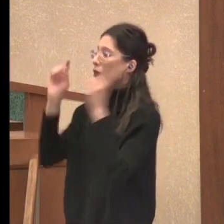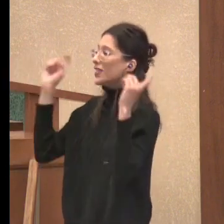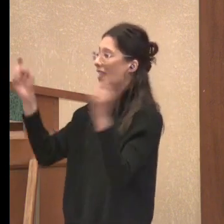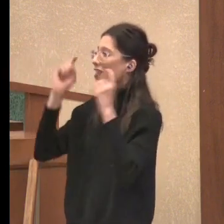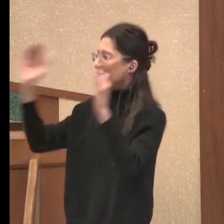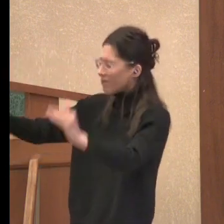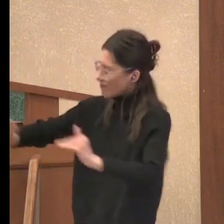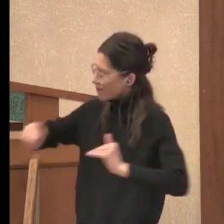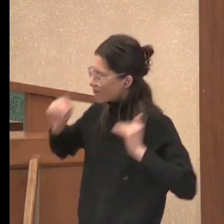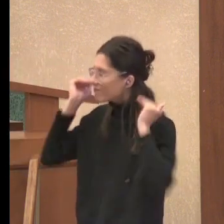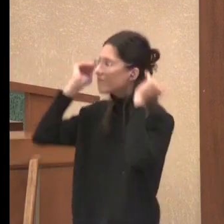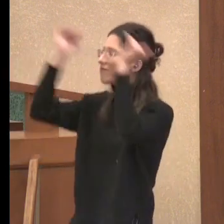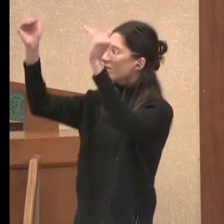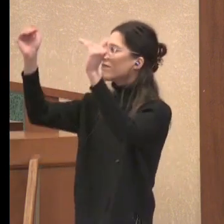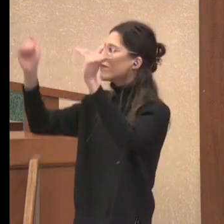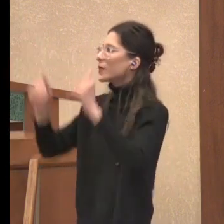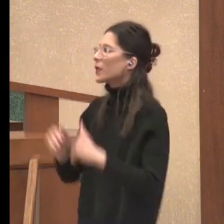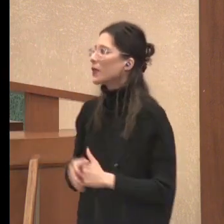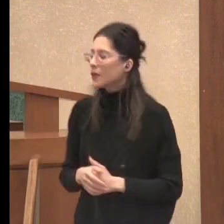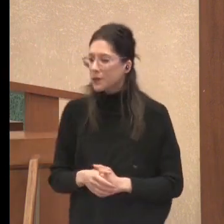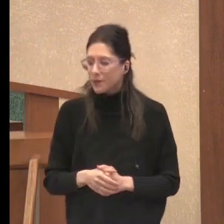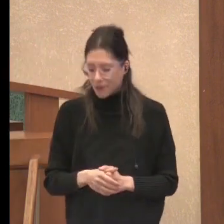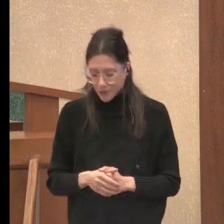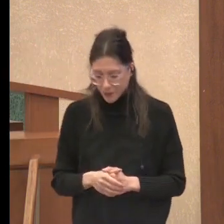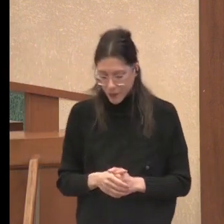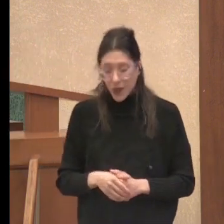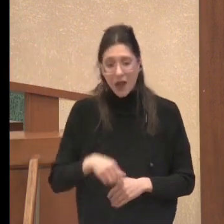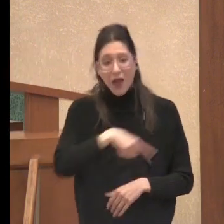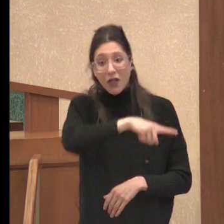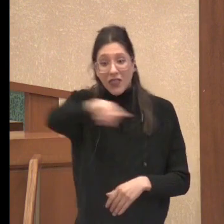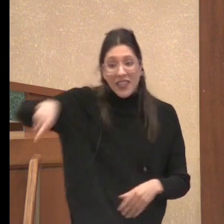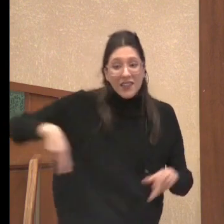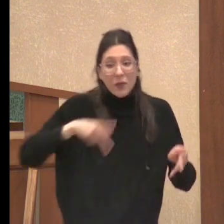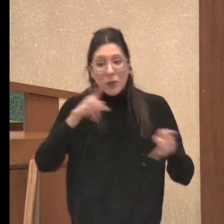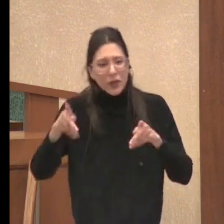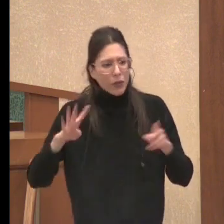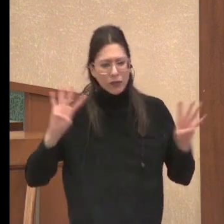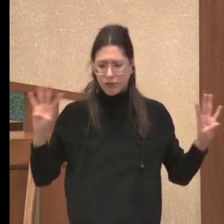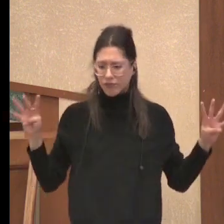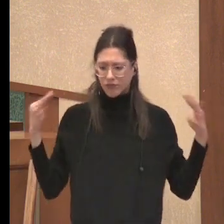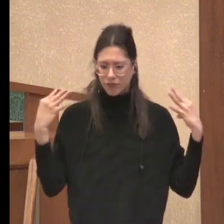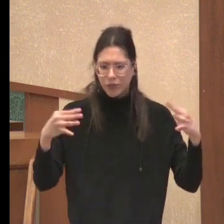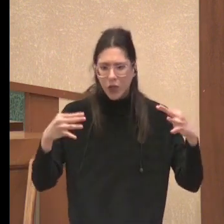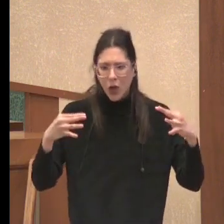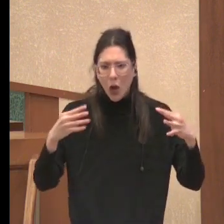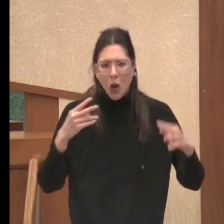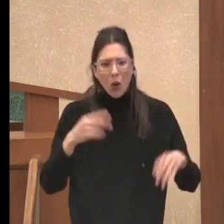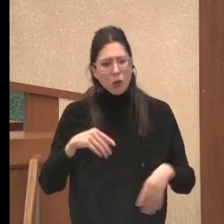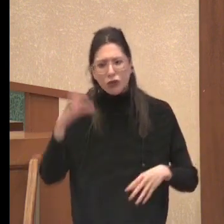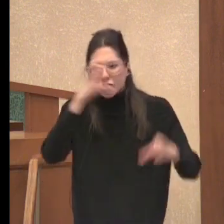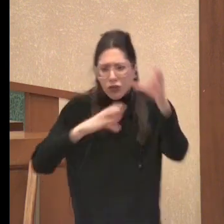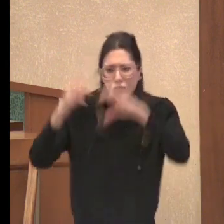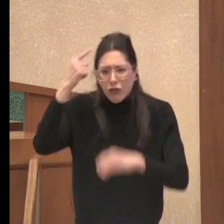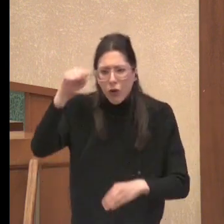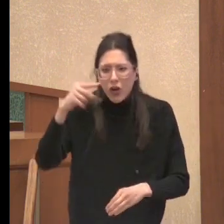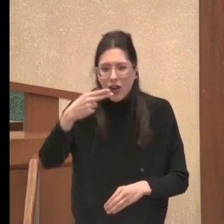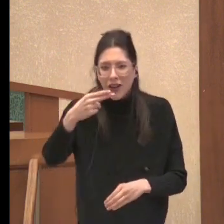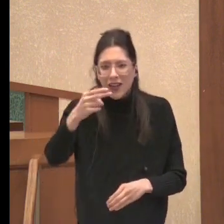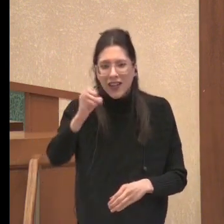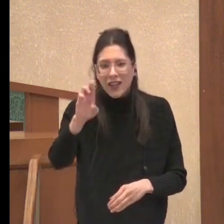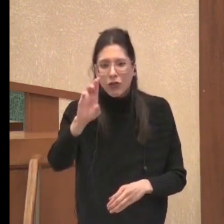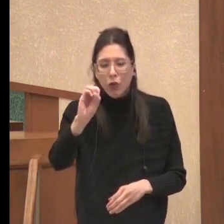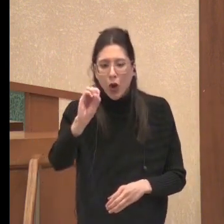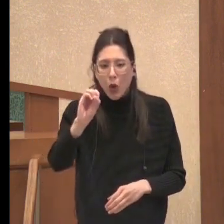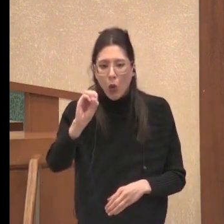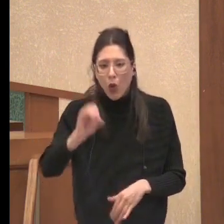the highest heaven. Oh, how these people were looking for a hero, a